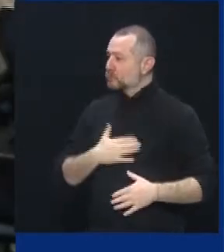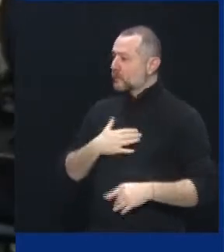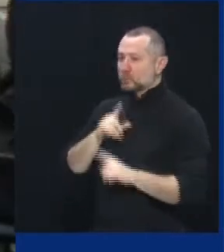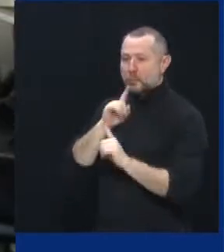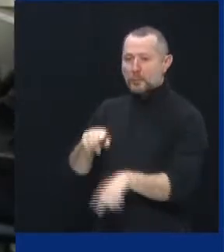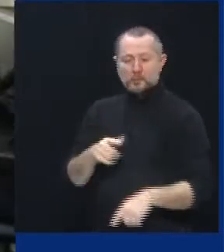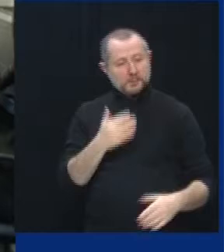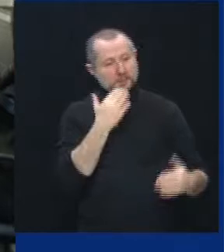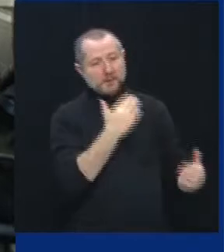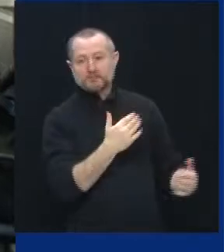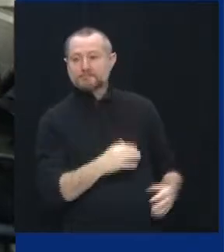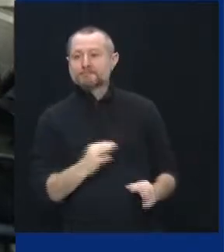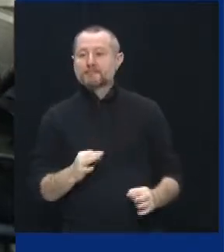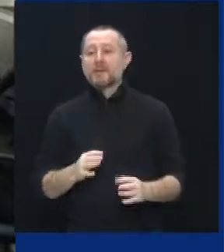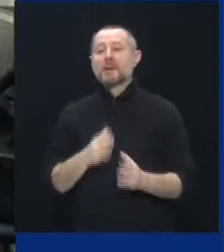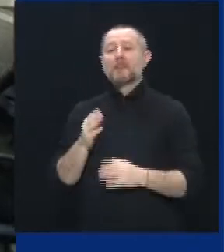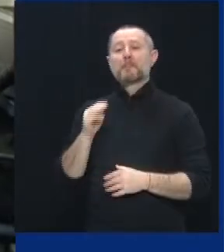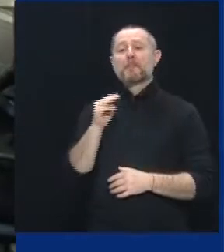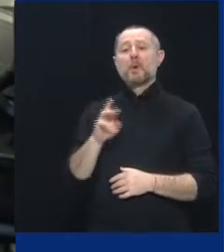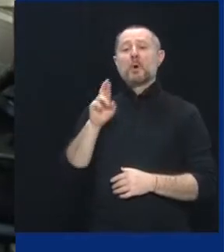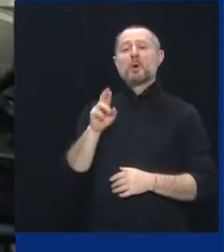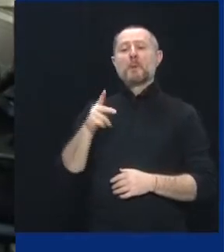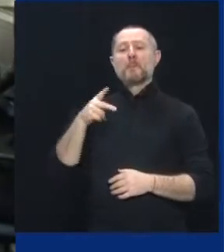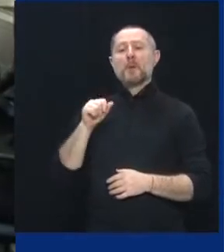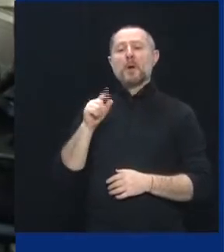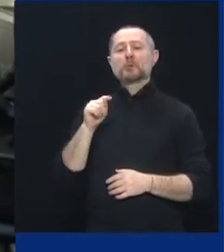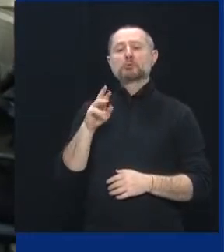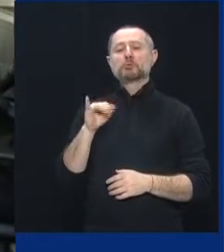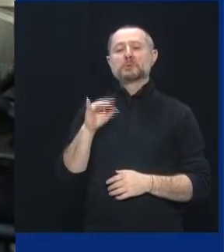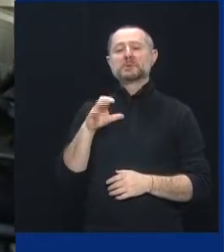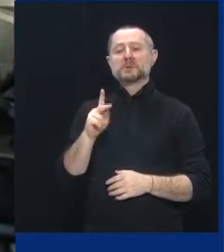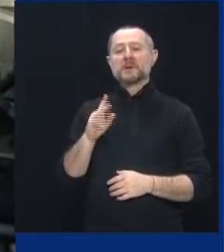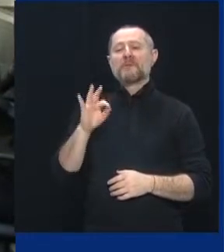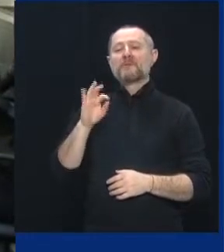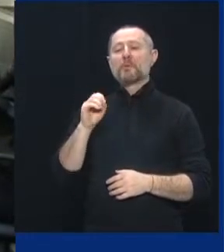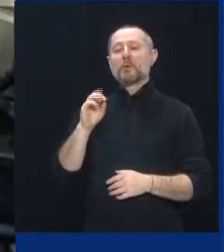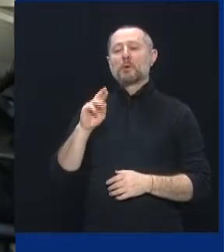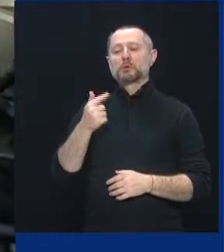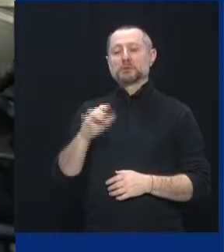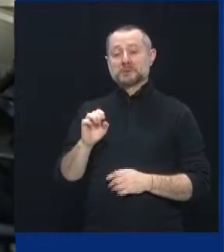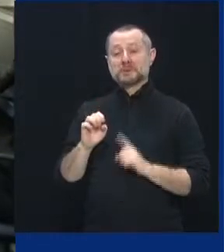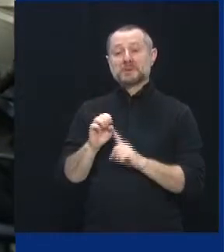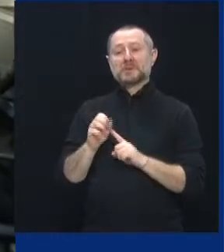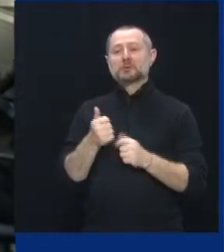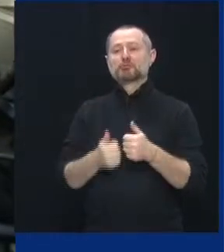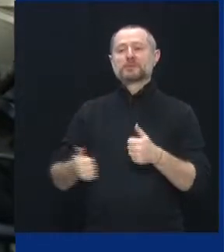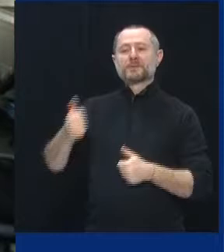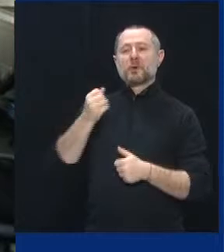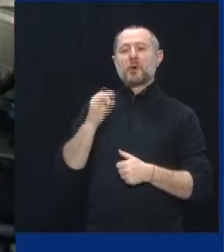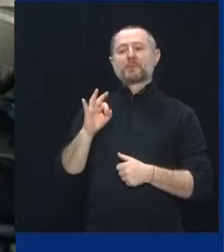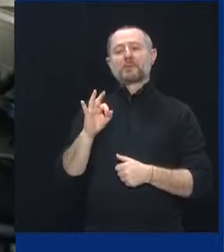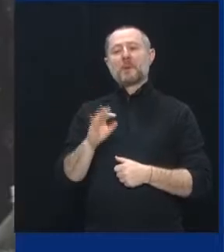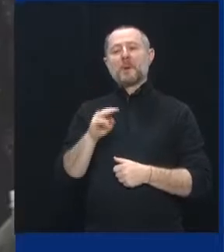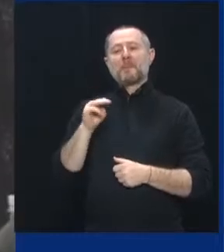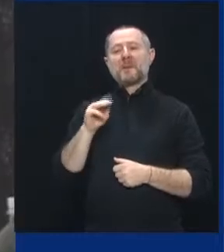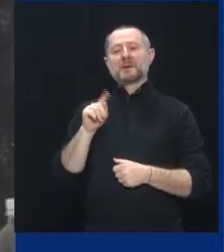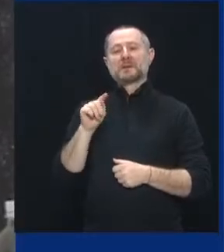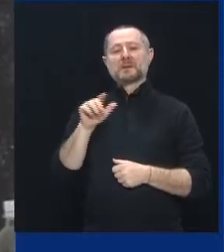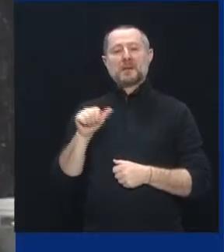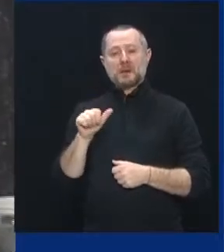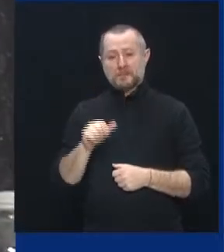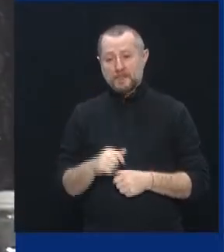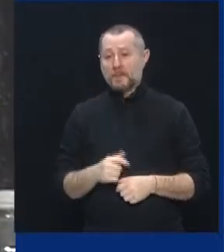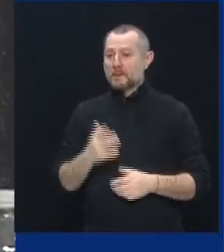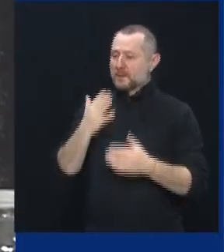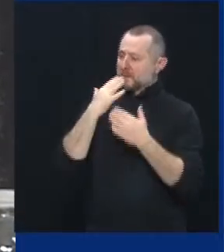Ford, Chairman and CEO of the MTA. Thank you, Governor. First, I want to start by thanking the thousands of men and women of the